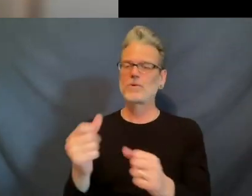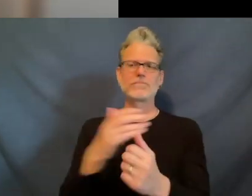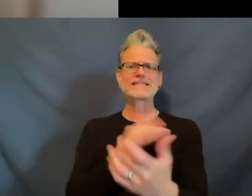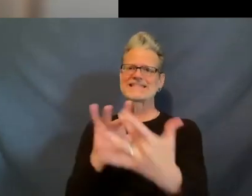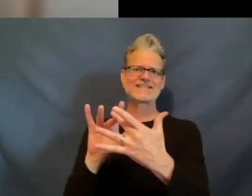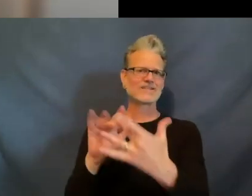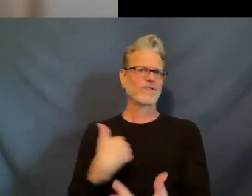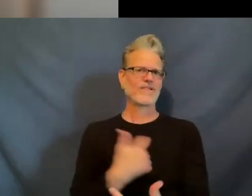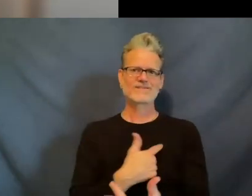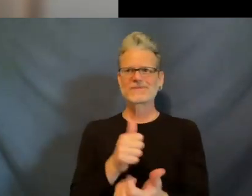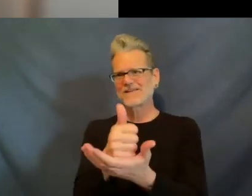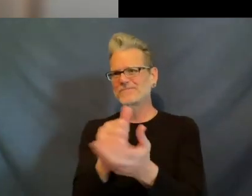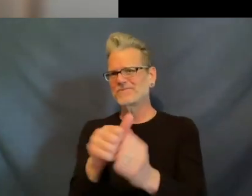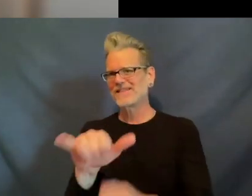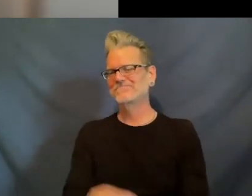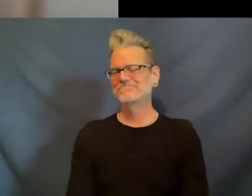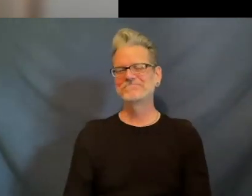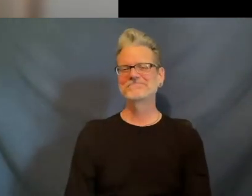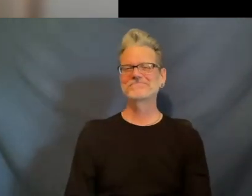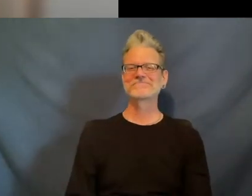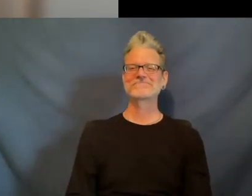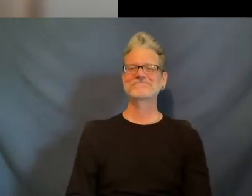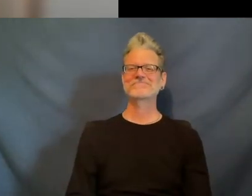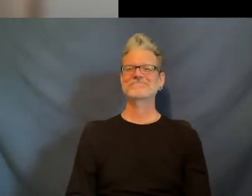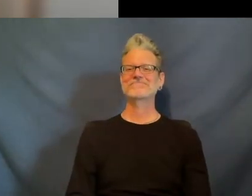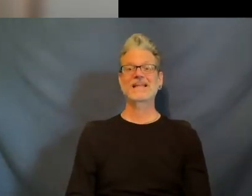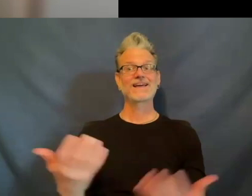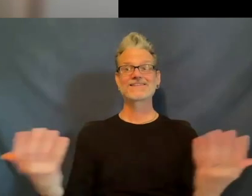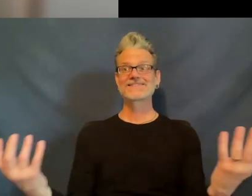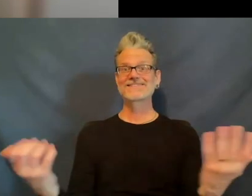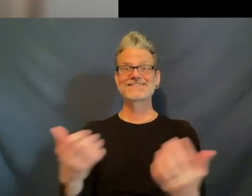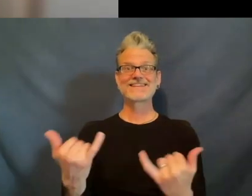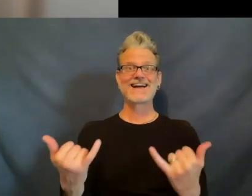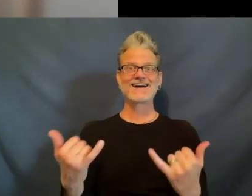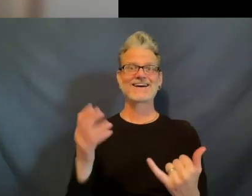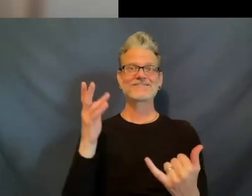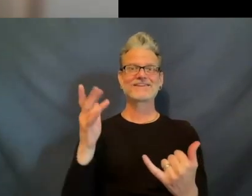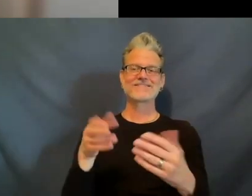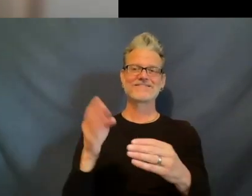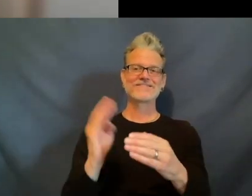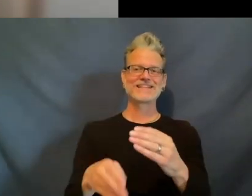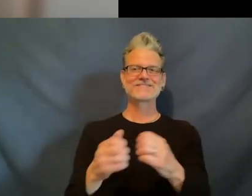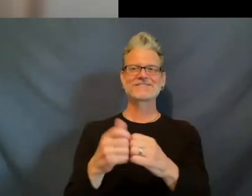can definitely help you with those forms. And with that, I'm going to finish us off with a quick